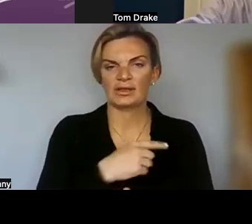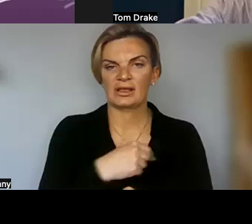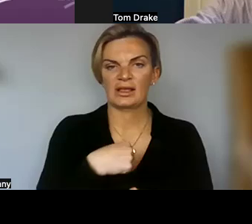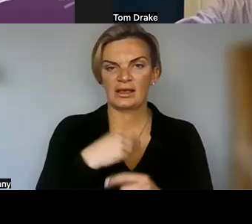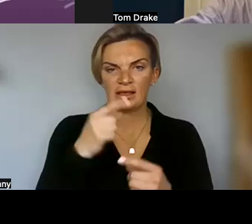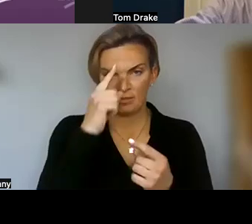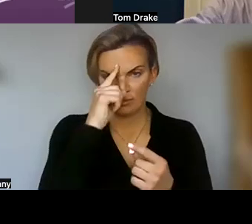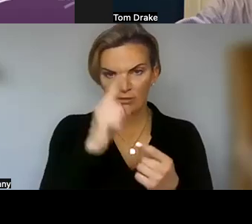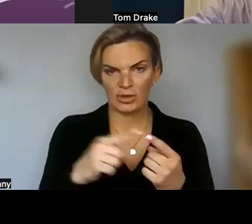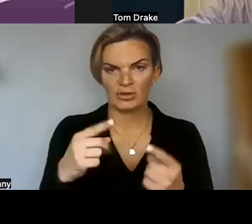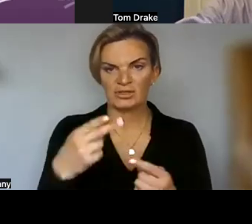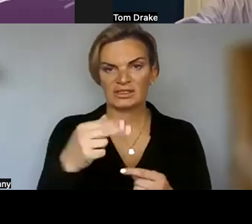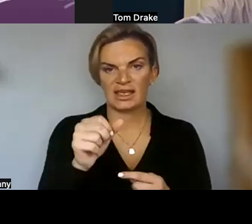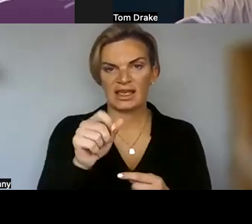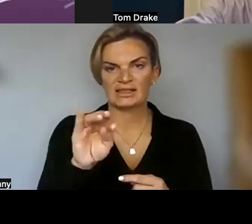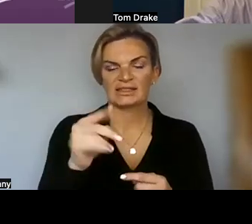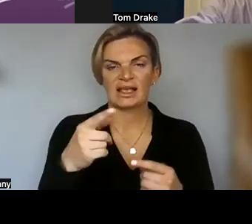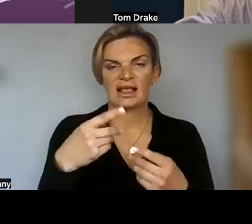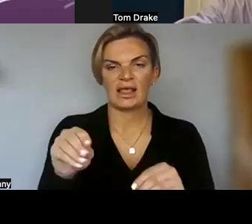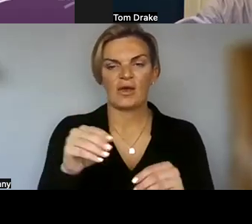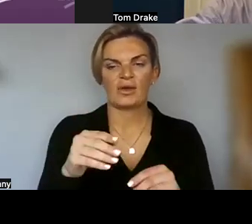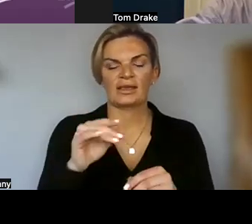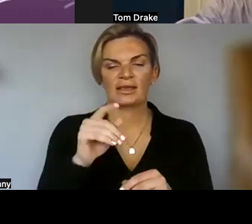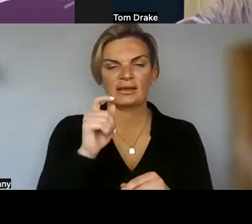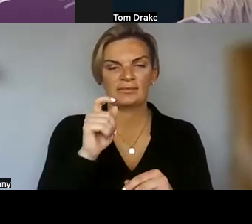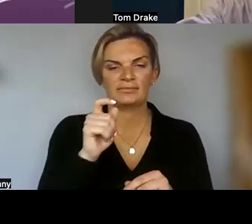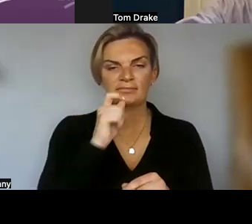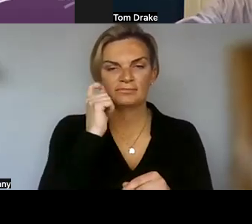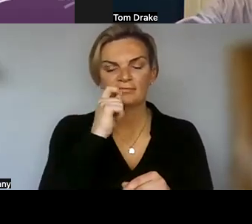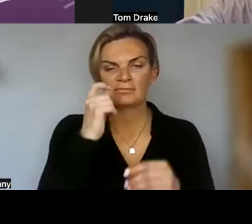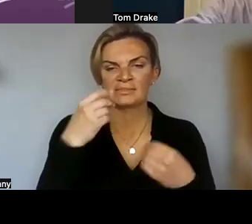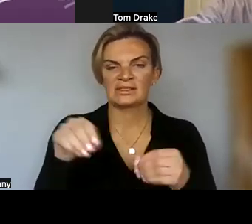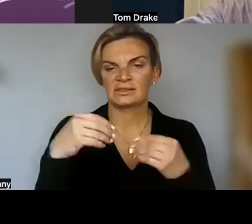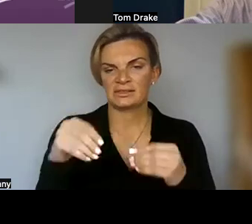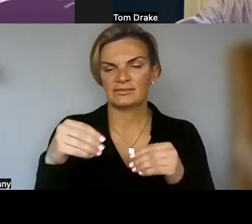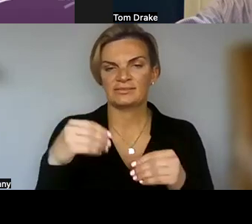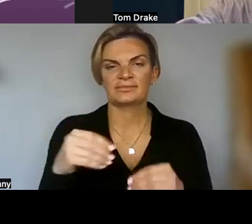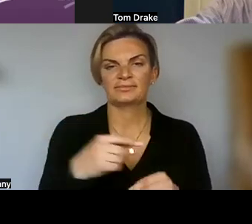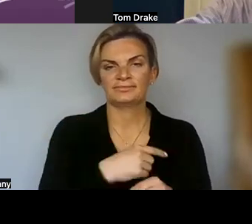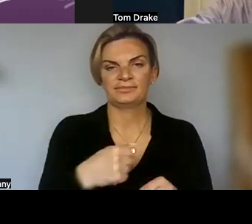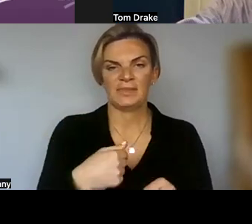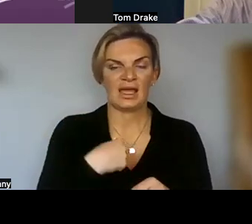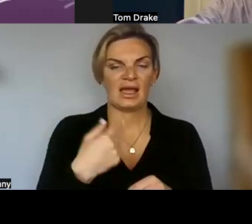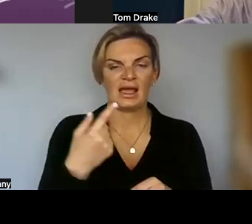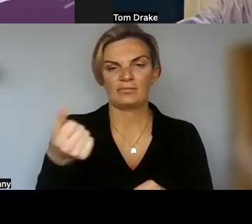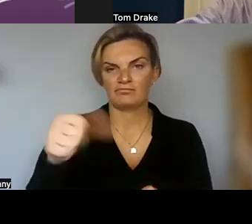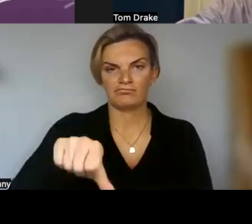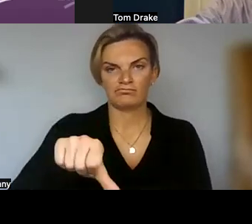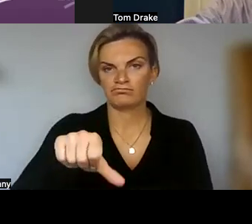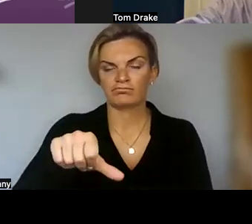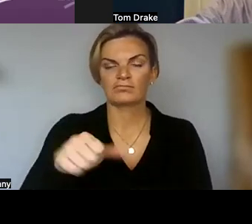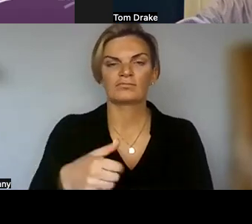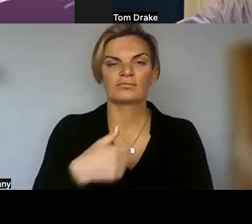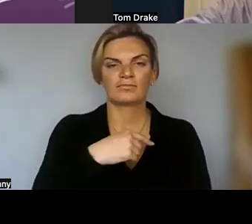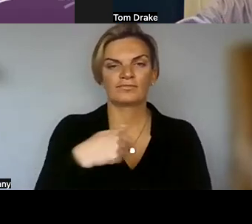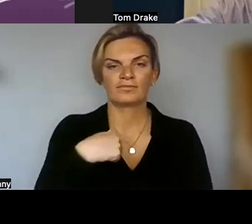Hastings allowing a dispensary in our village. I voted on it and I spoke out against it. And like you said,